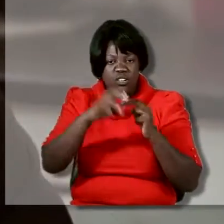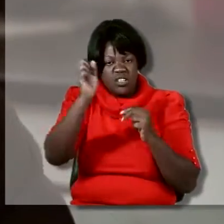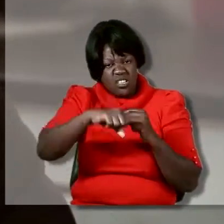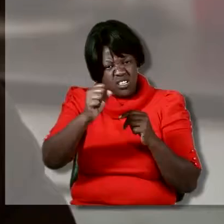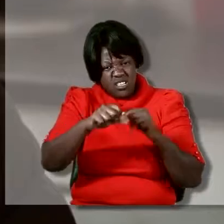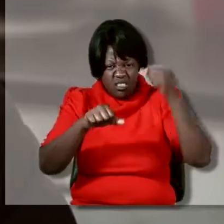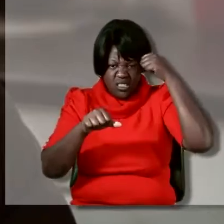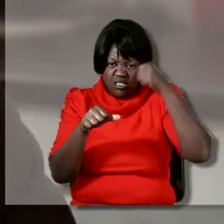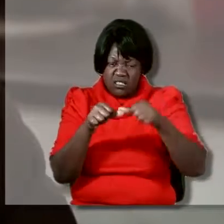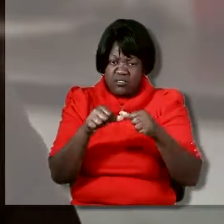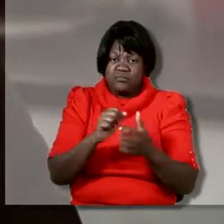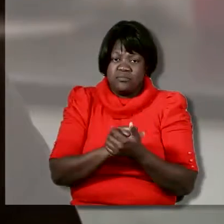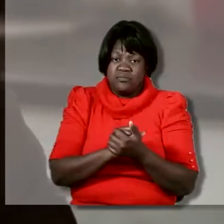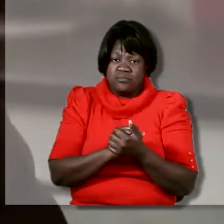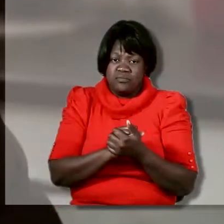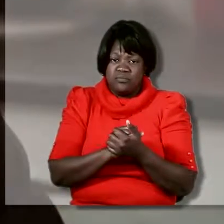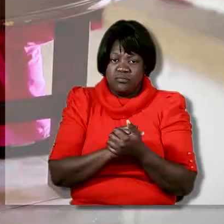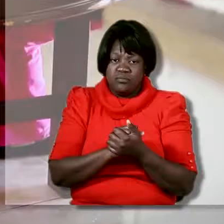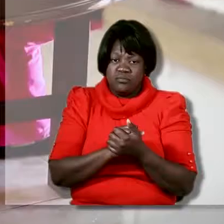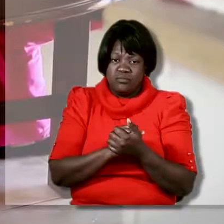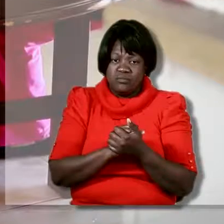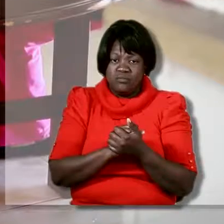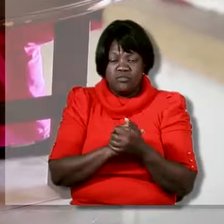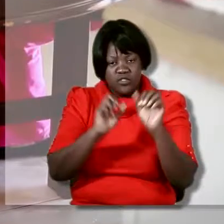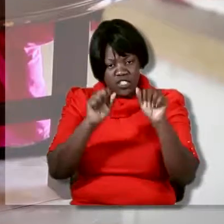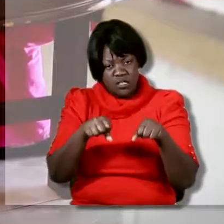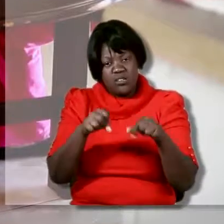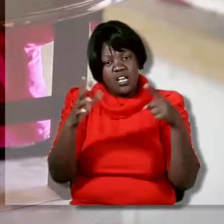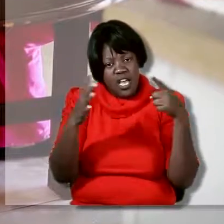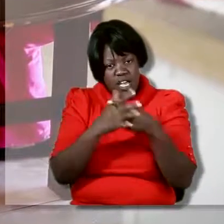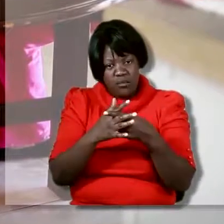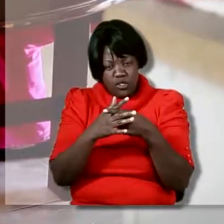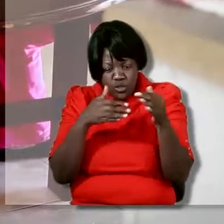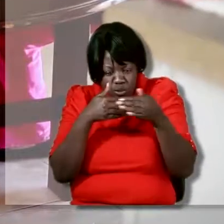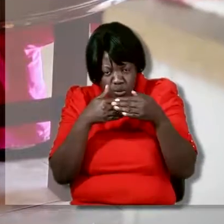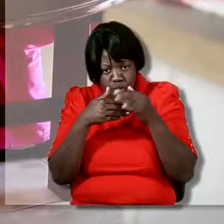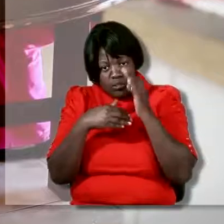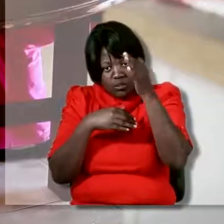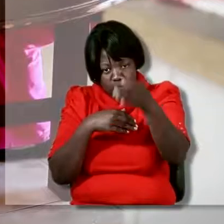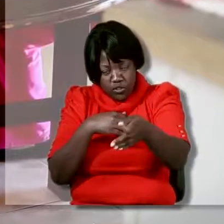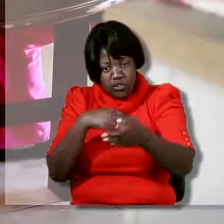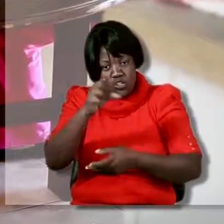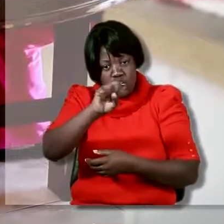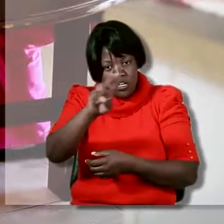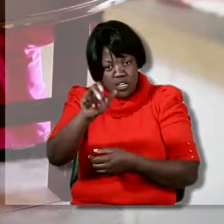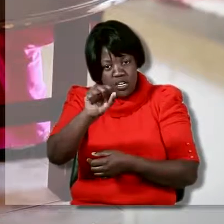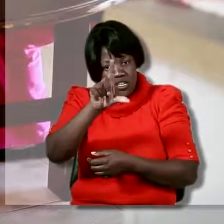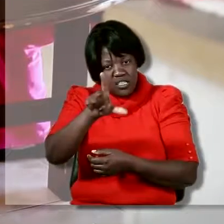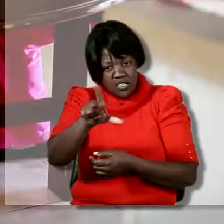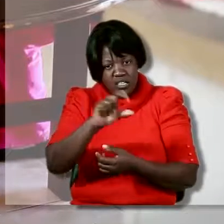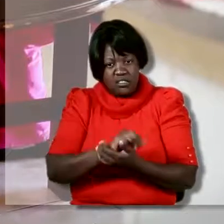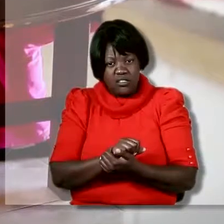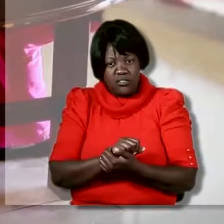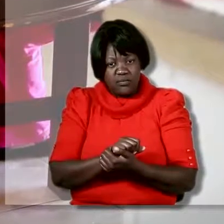shall means that the action will take place in the near future. That's right, but going to means the same as